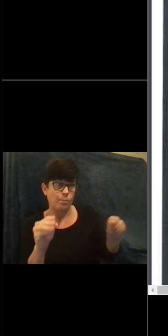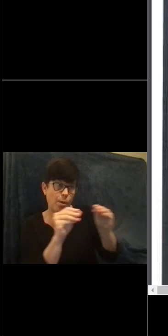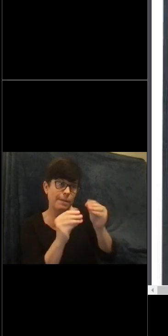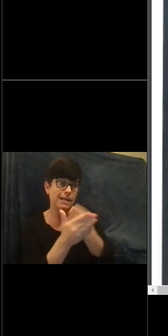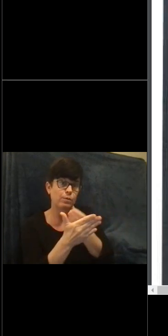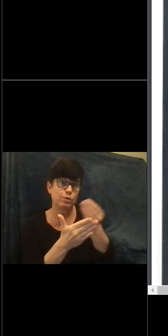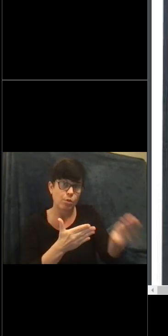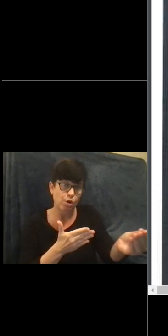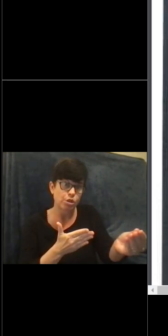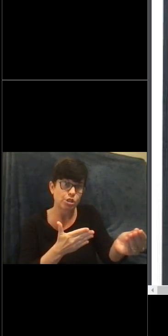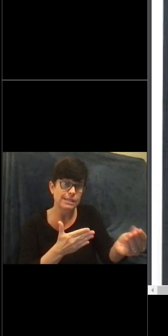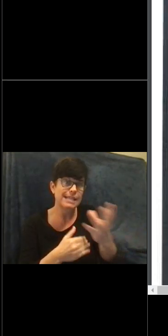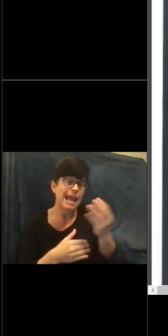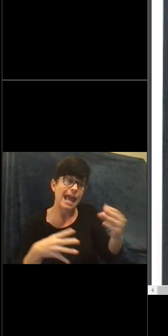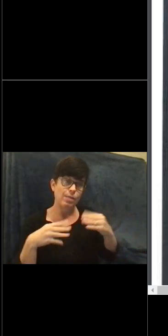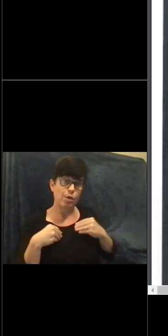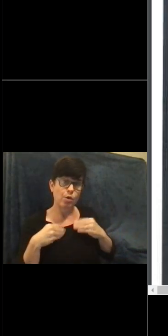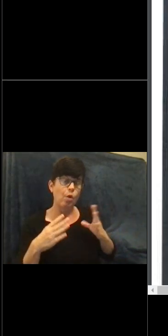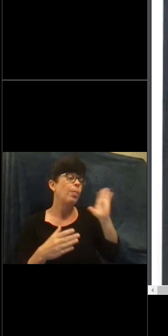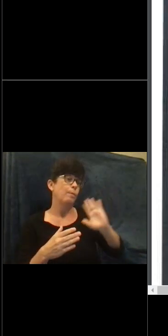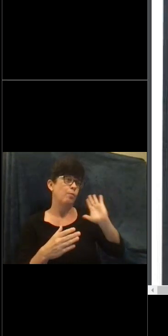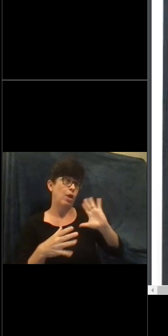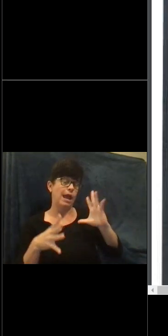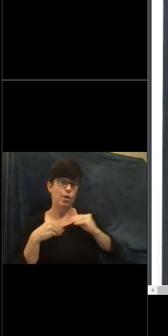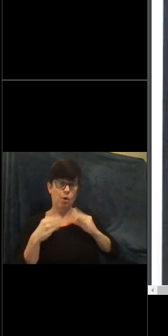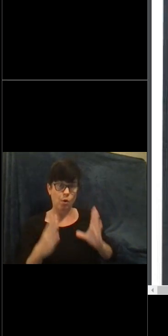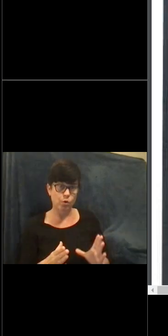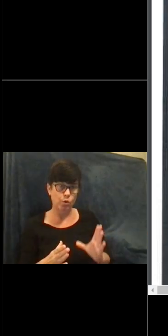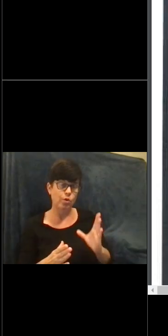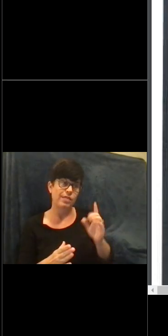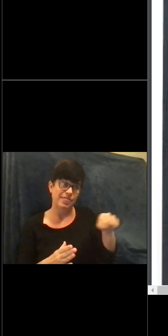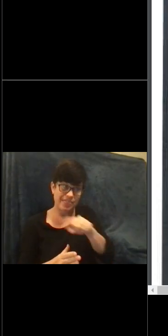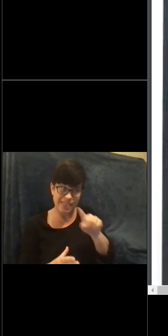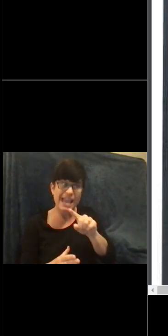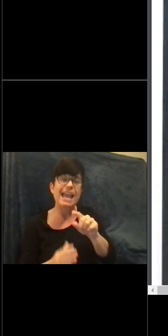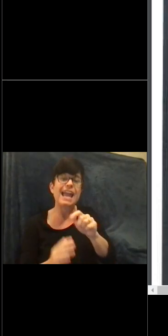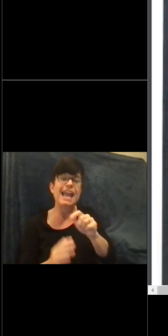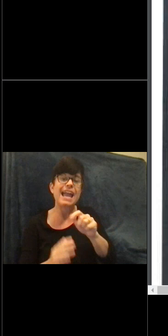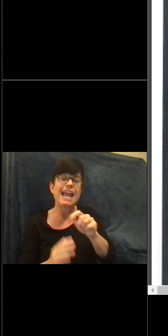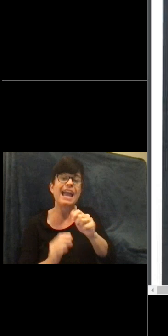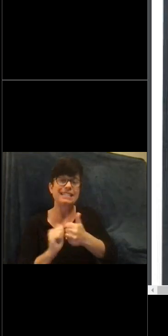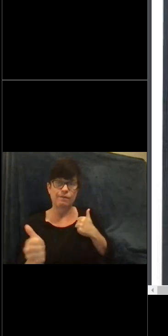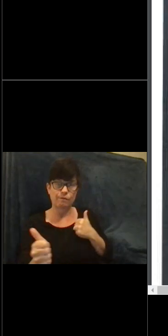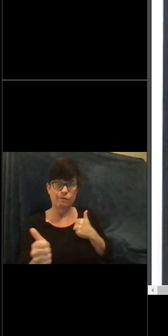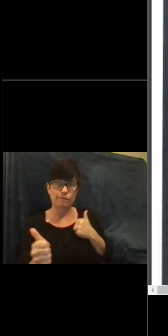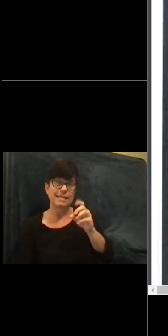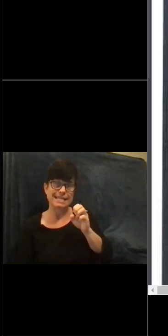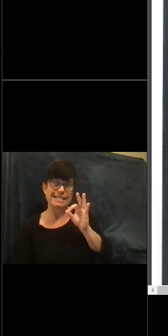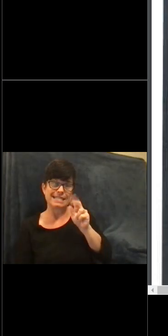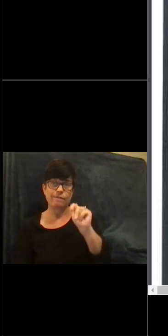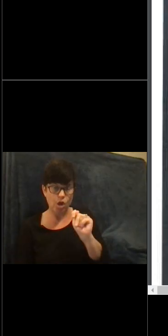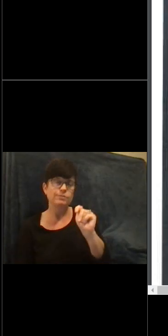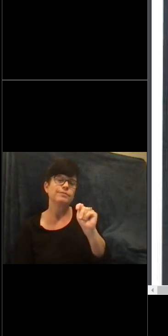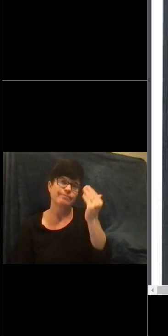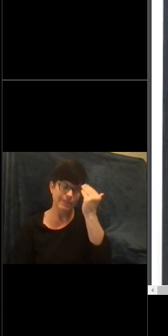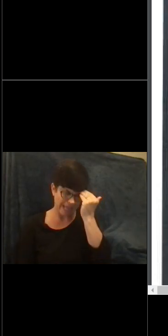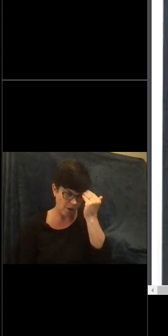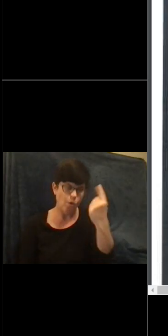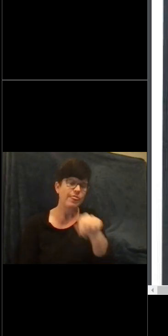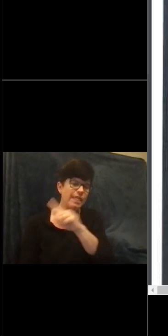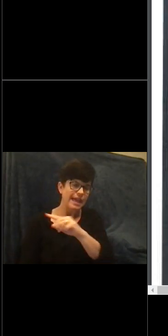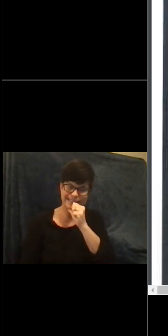and that the owner, the prior owner, is the one that defaulted on this, and the previous owner is the one that didn't meet the criteria